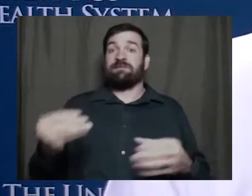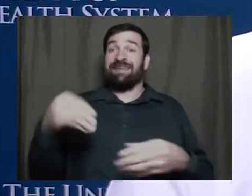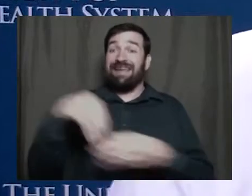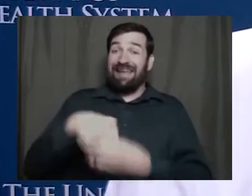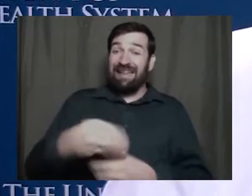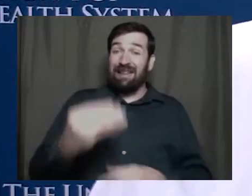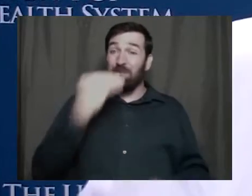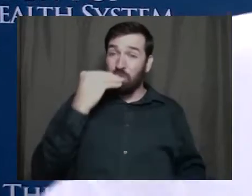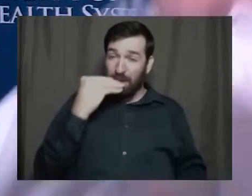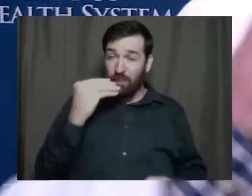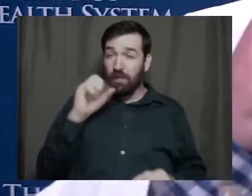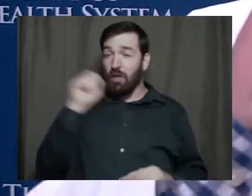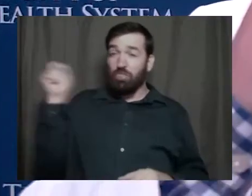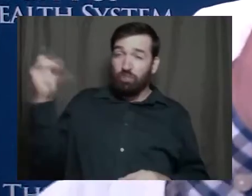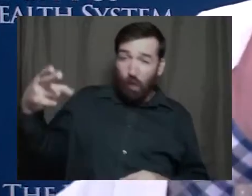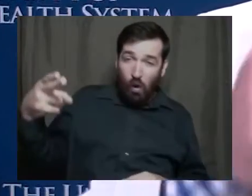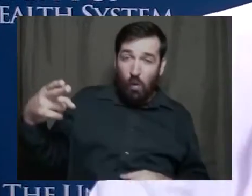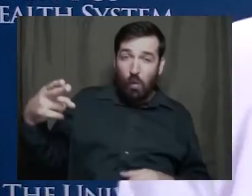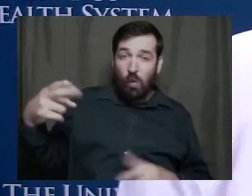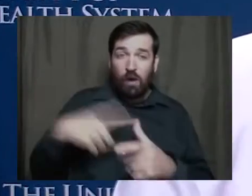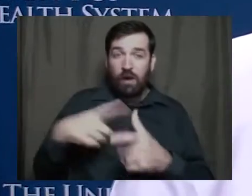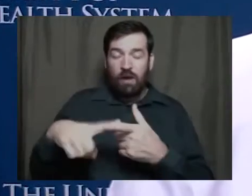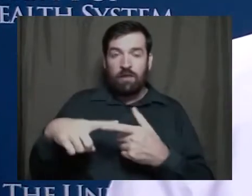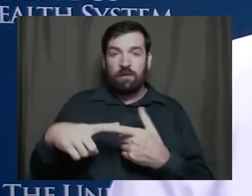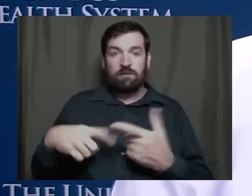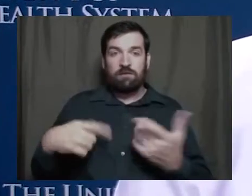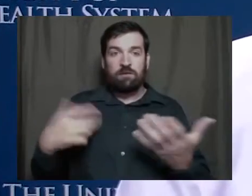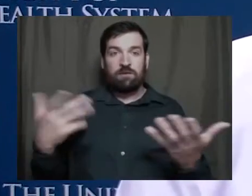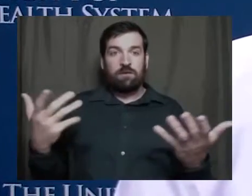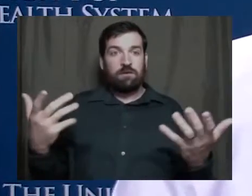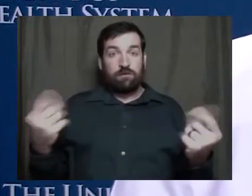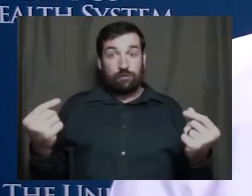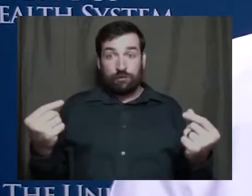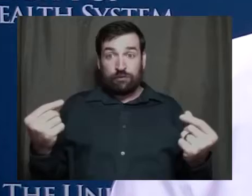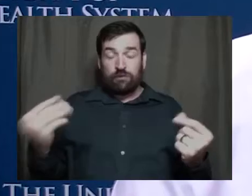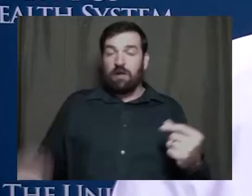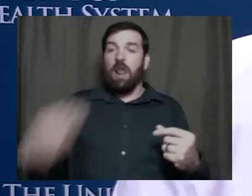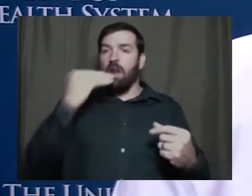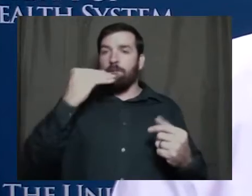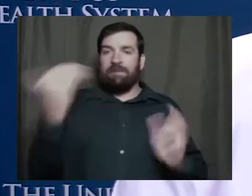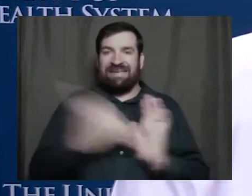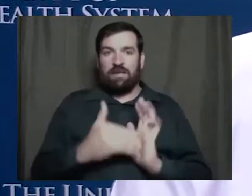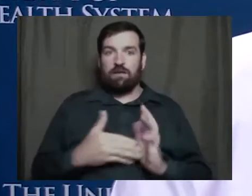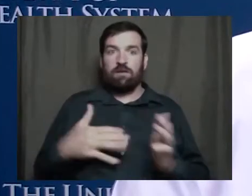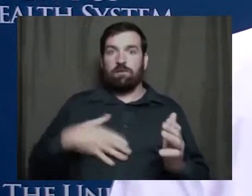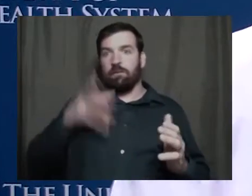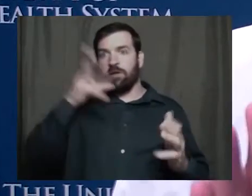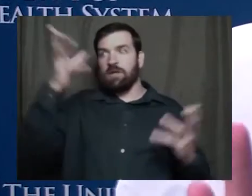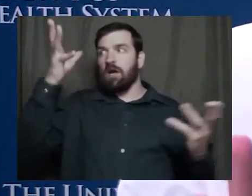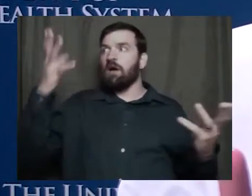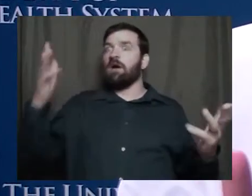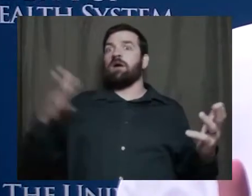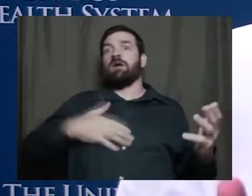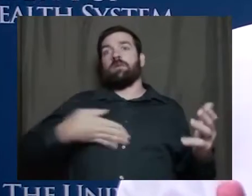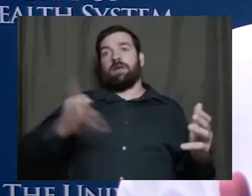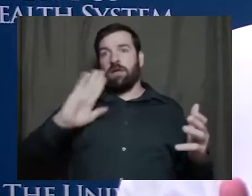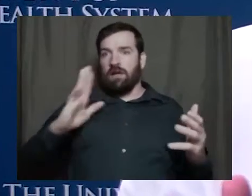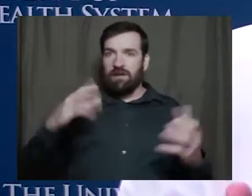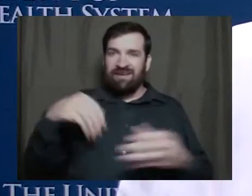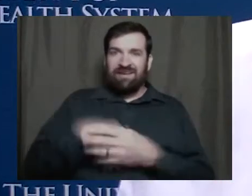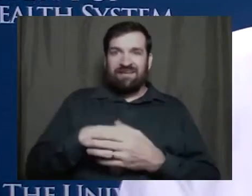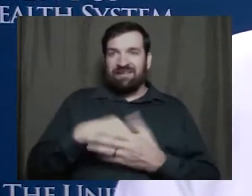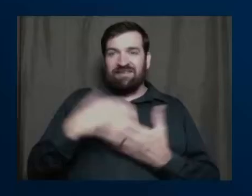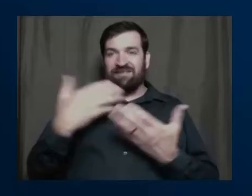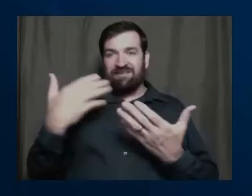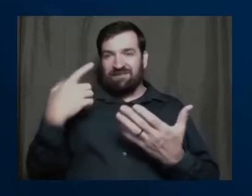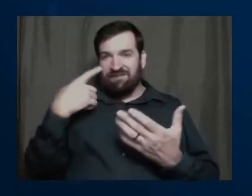And then the quick response is put it in their mouth, and I think the parents are like, oh, I just did that in front of the doctor. I'm like, no judgment. I'd probably do the